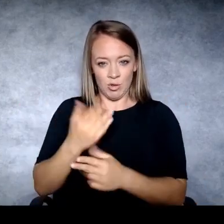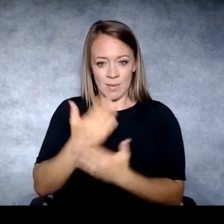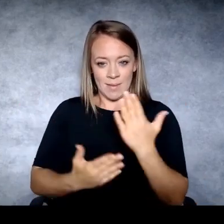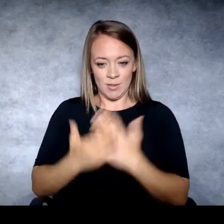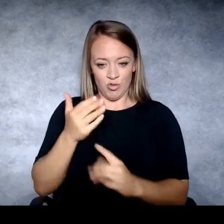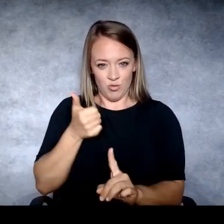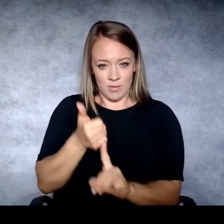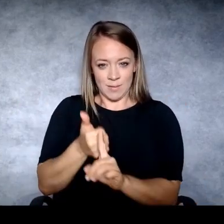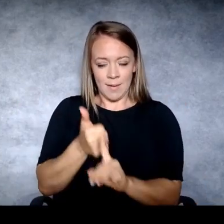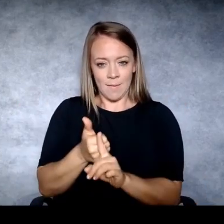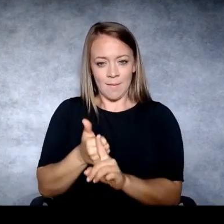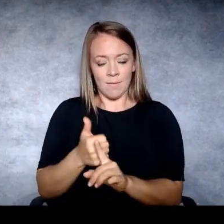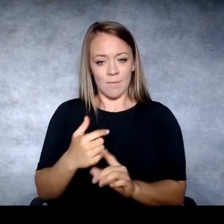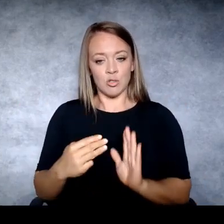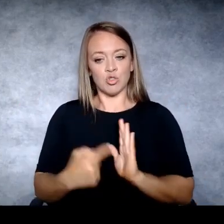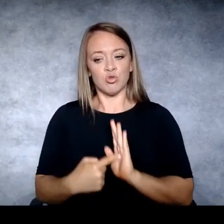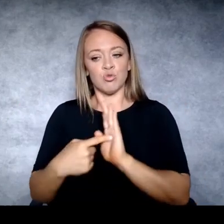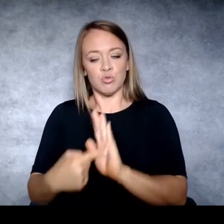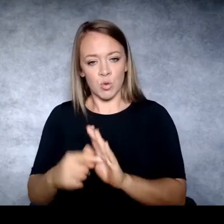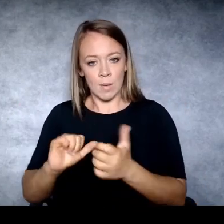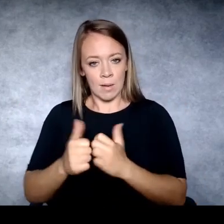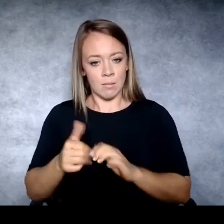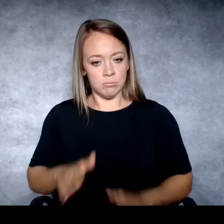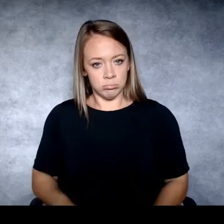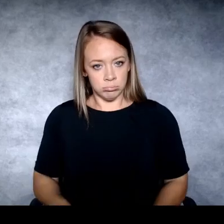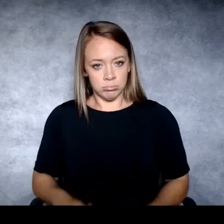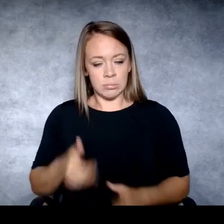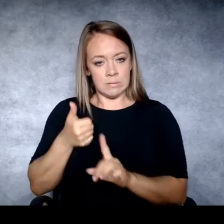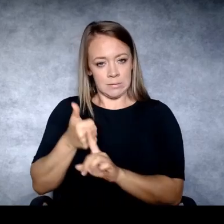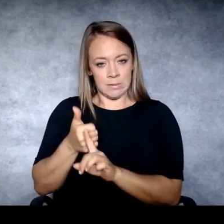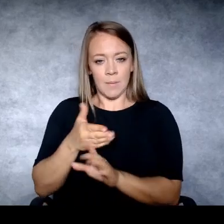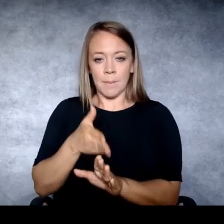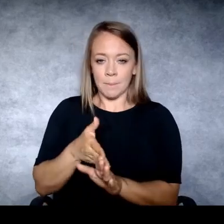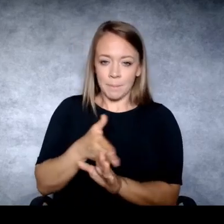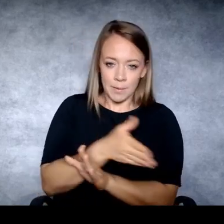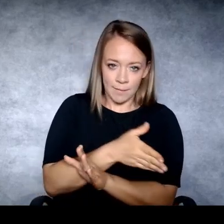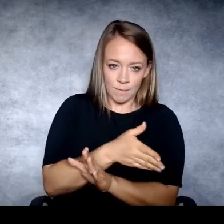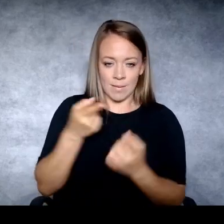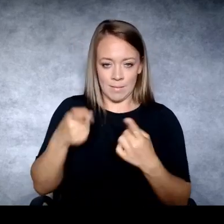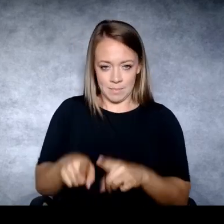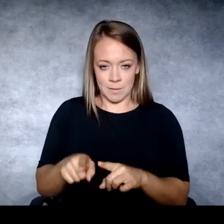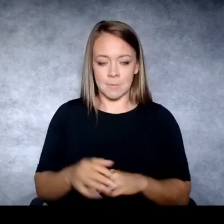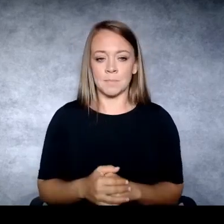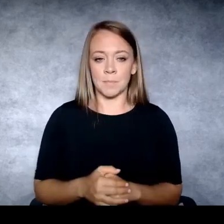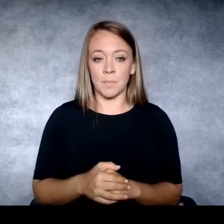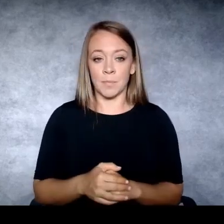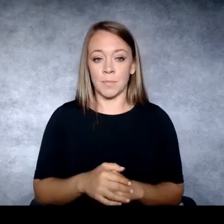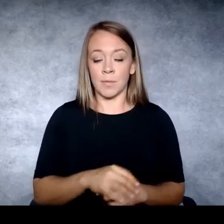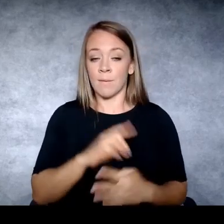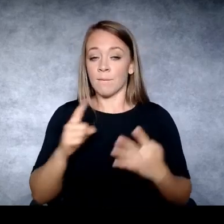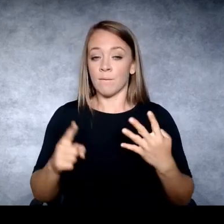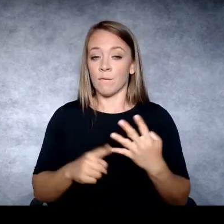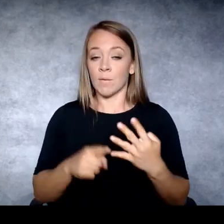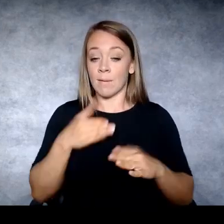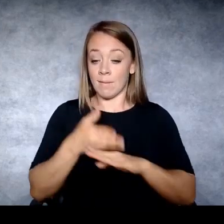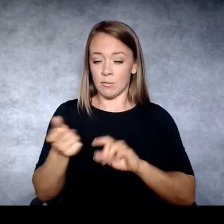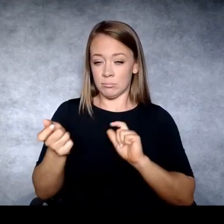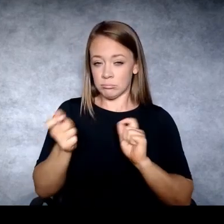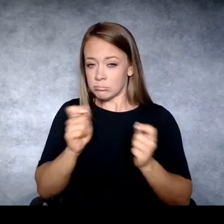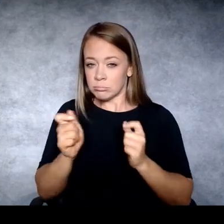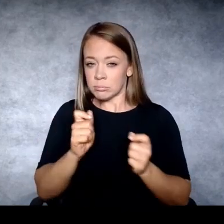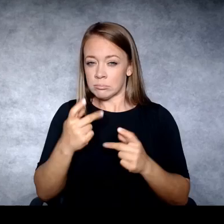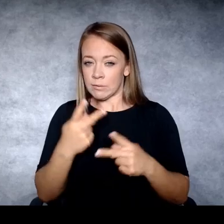to self looks like prior to beginning that transition. Fourth, once you've adjusted the context to decide on a